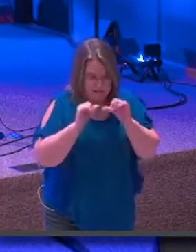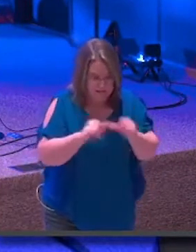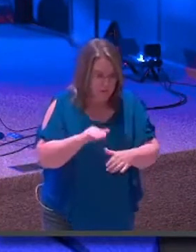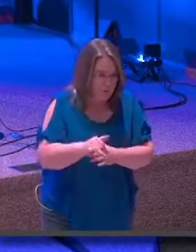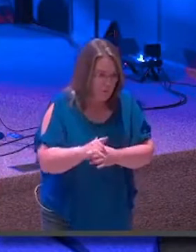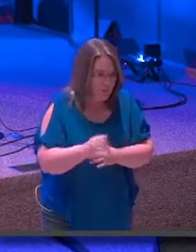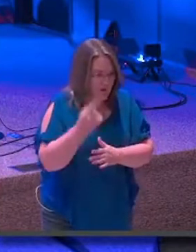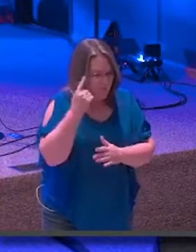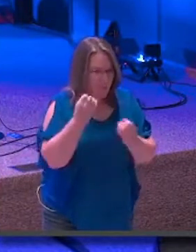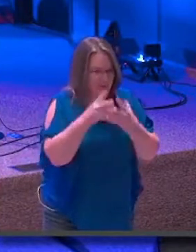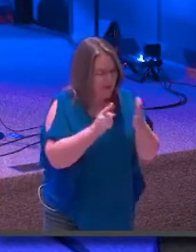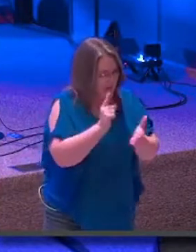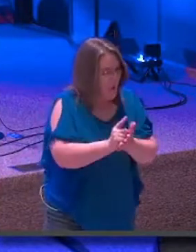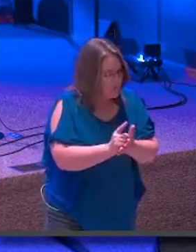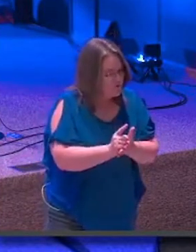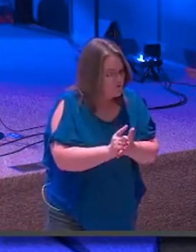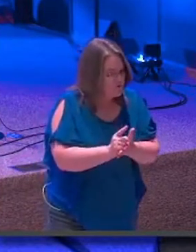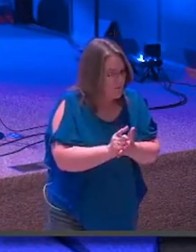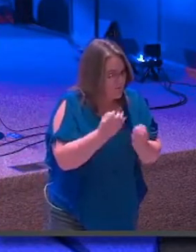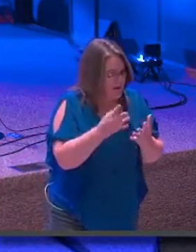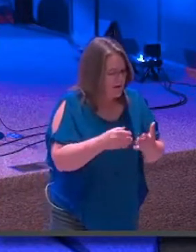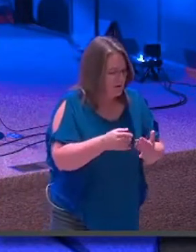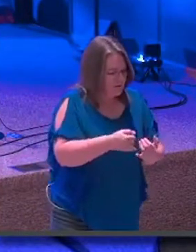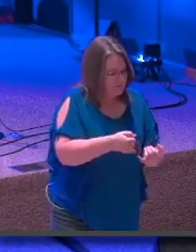hours. A skinny